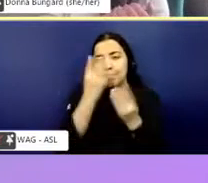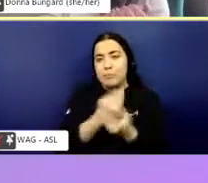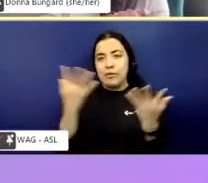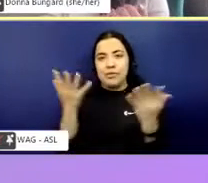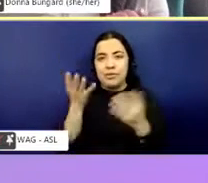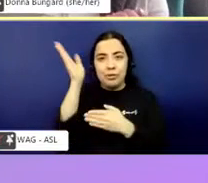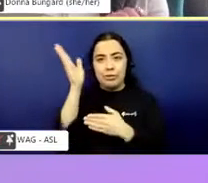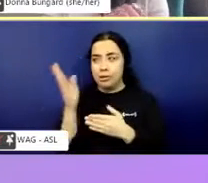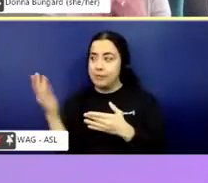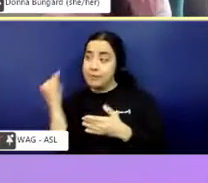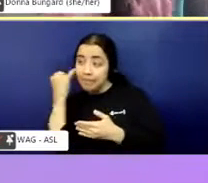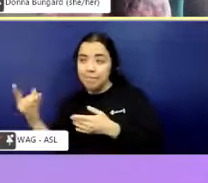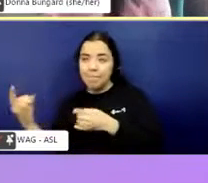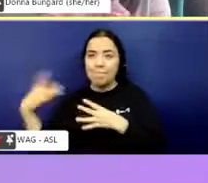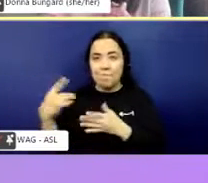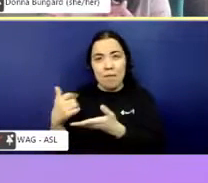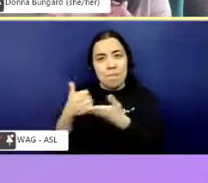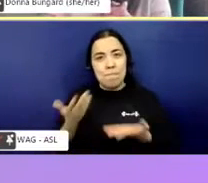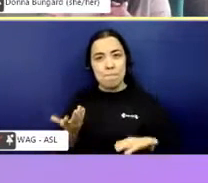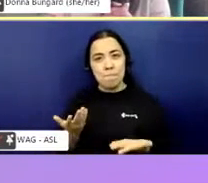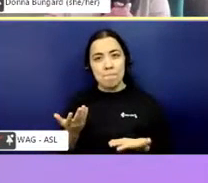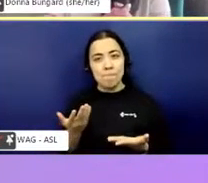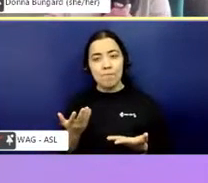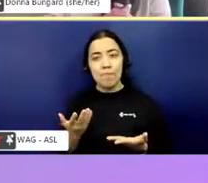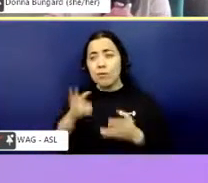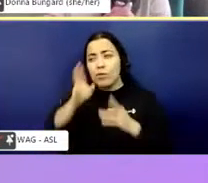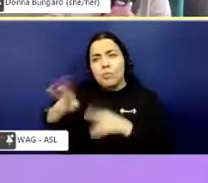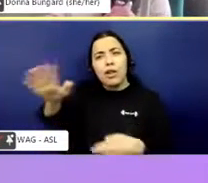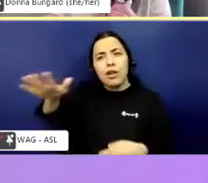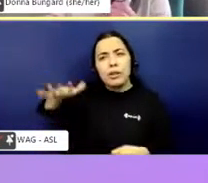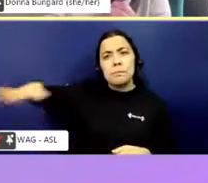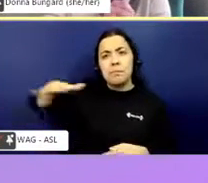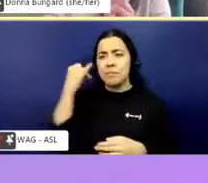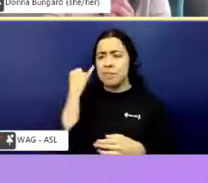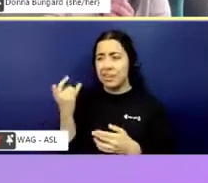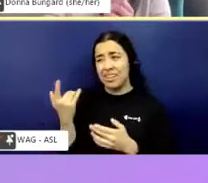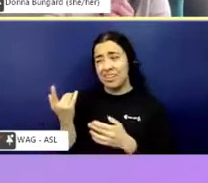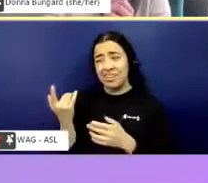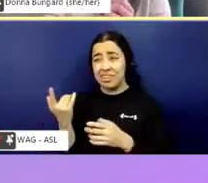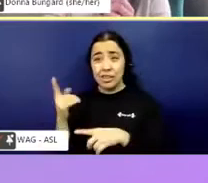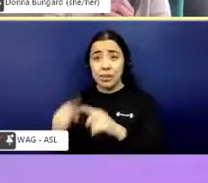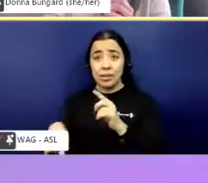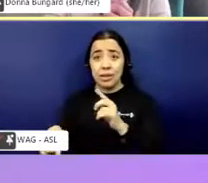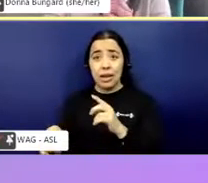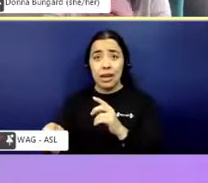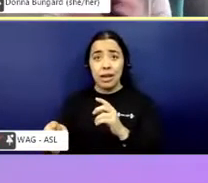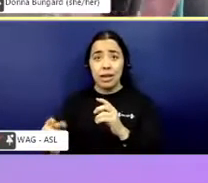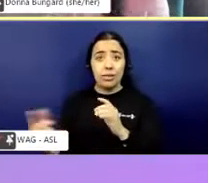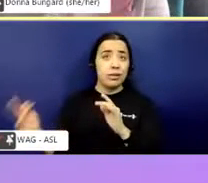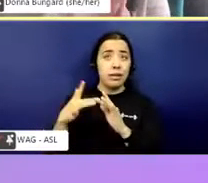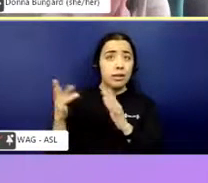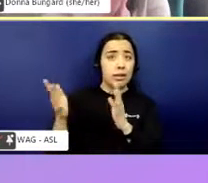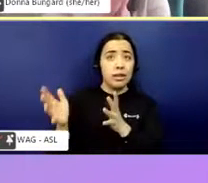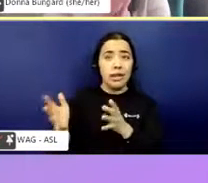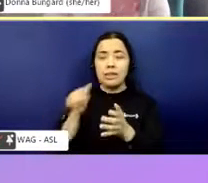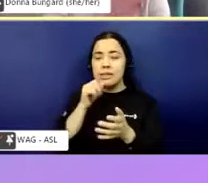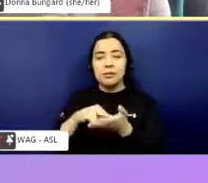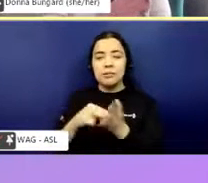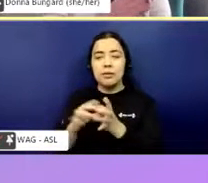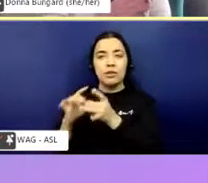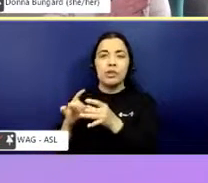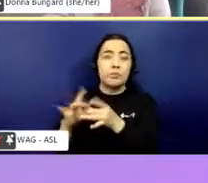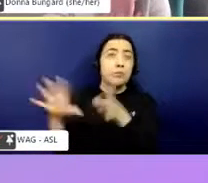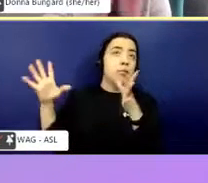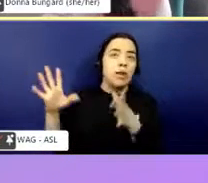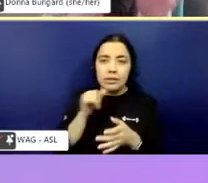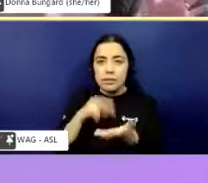And then again, respecting space. If they can't come back to it, that doesn't mean the relationship is awful. It does not mean, well, we're not getting this done